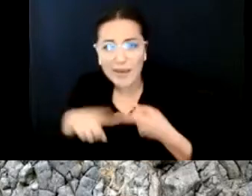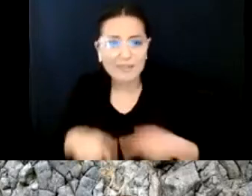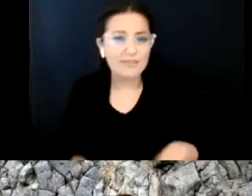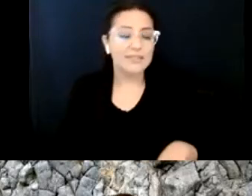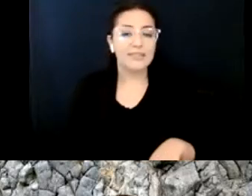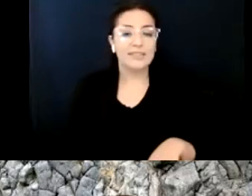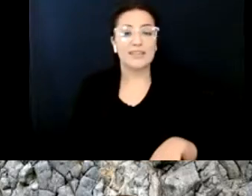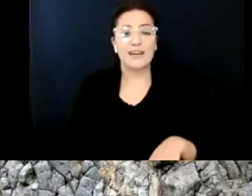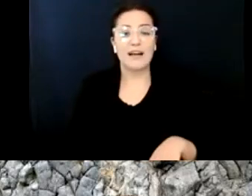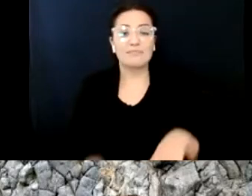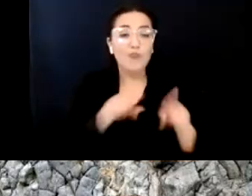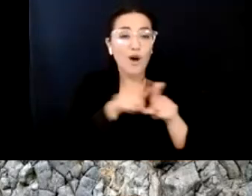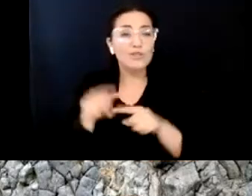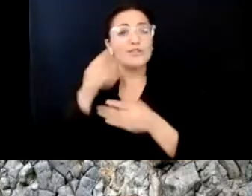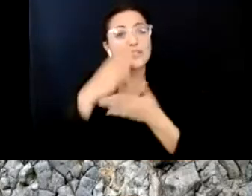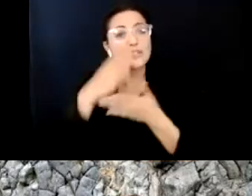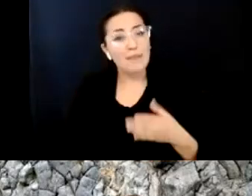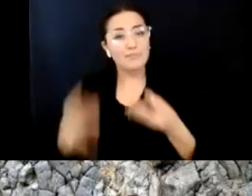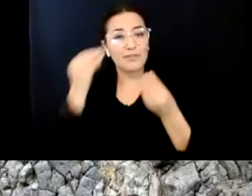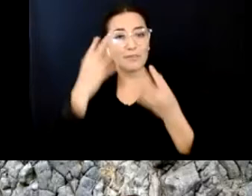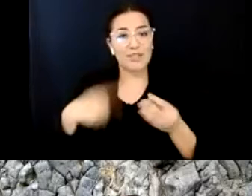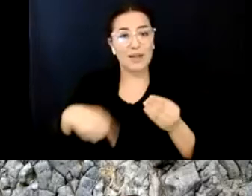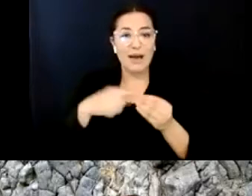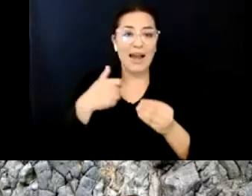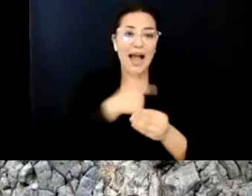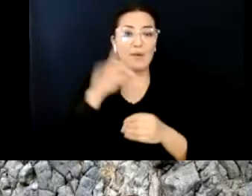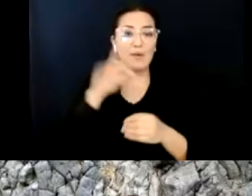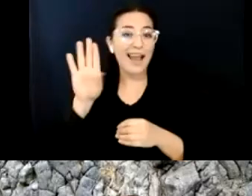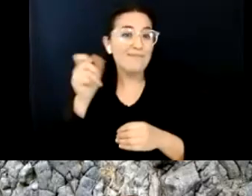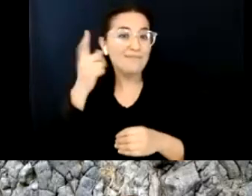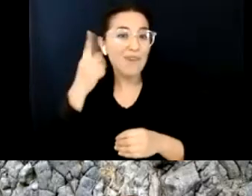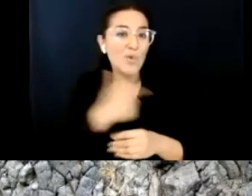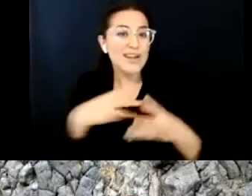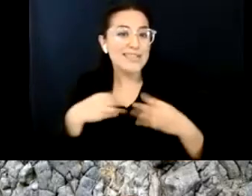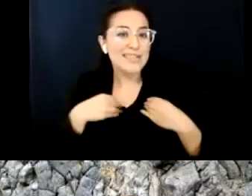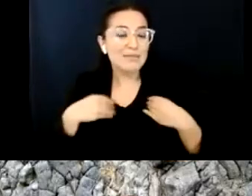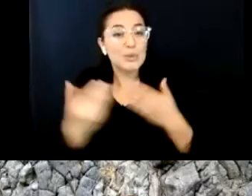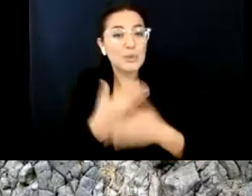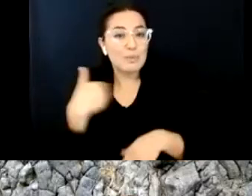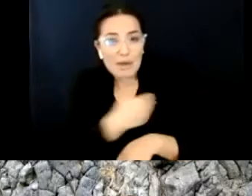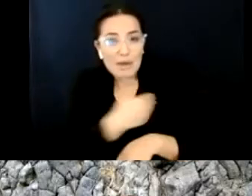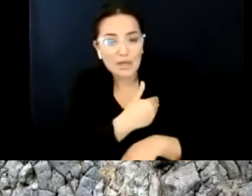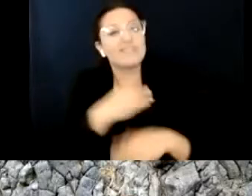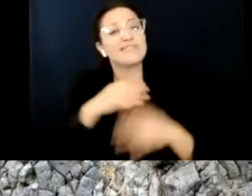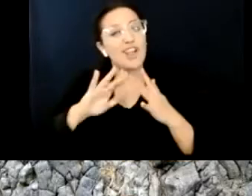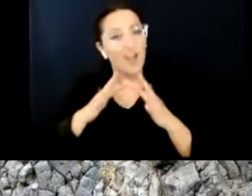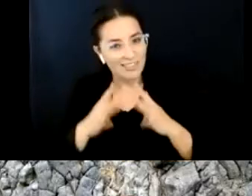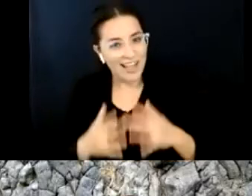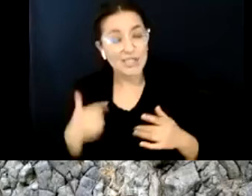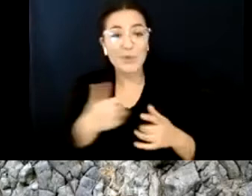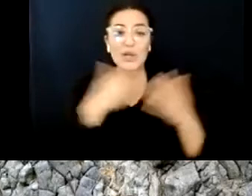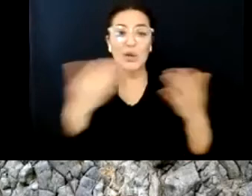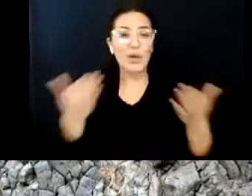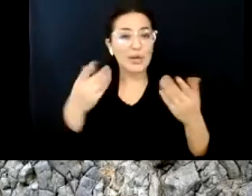We will also give some information about our club. We are accepting new members in a virtual setting. So we welcome you all, and I